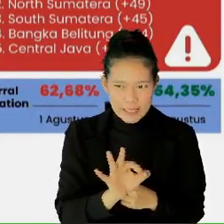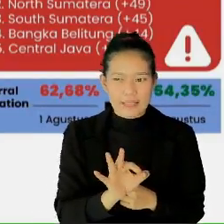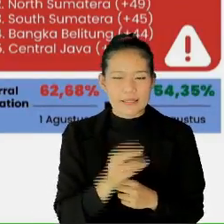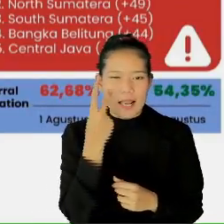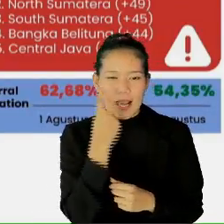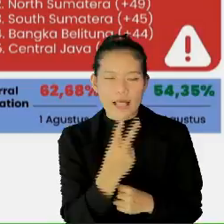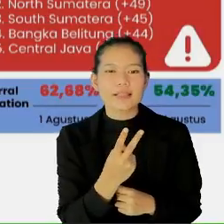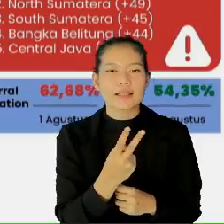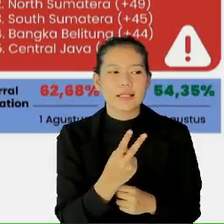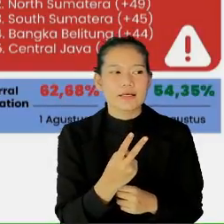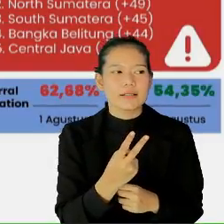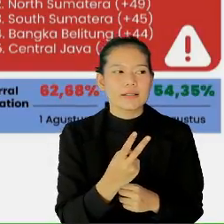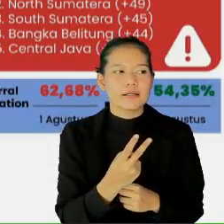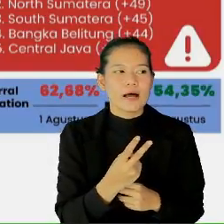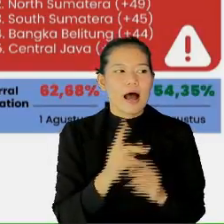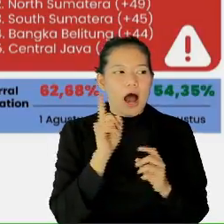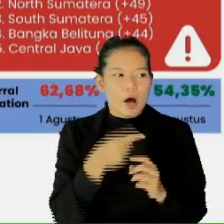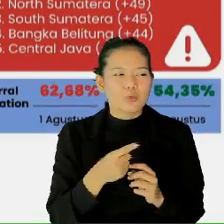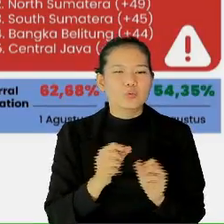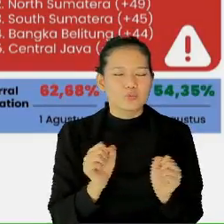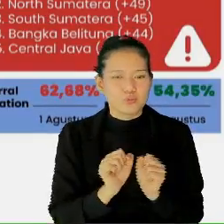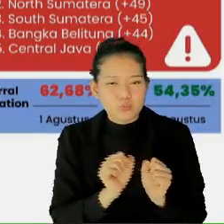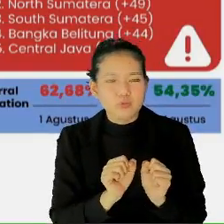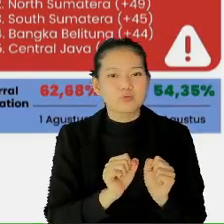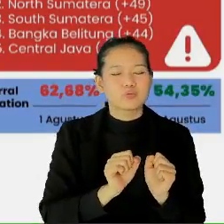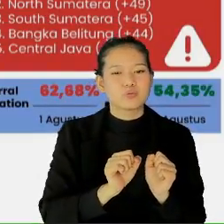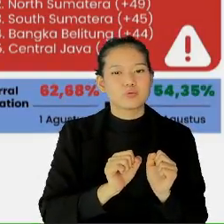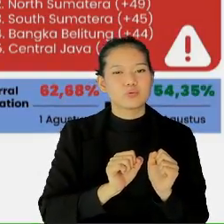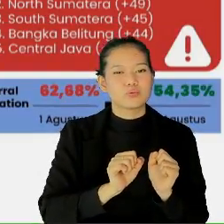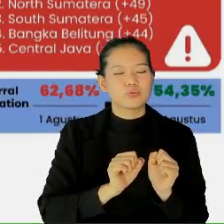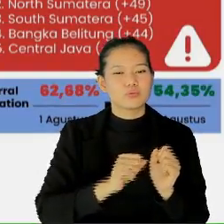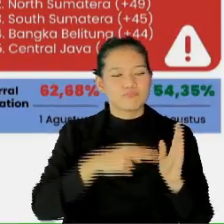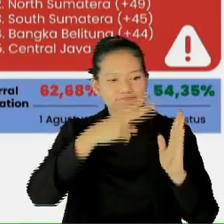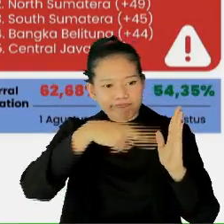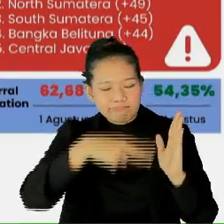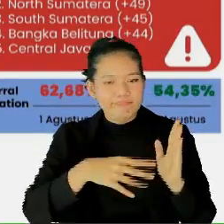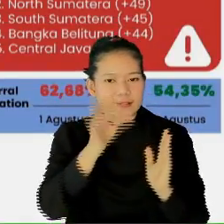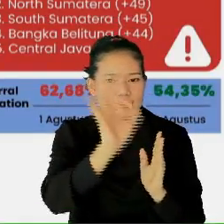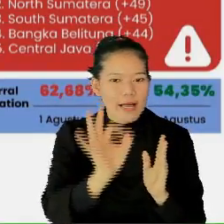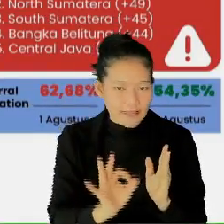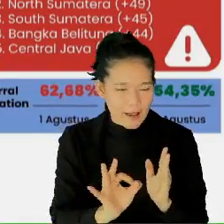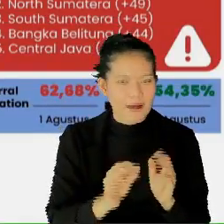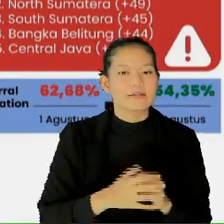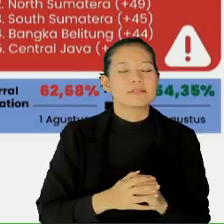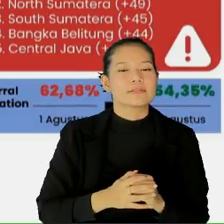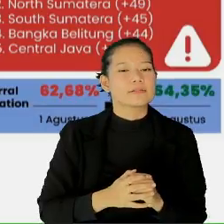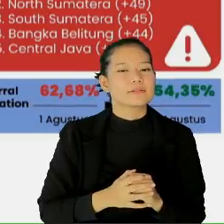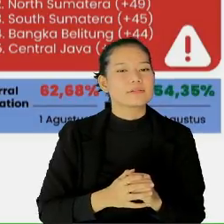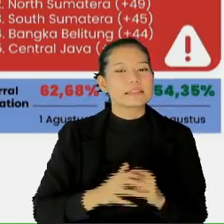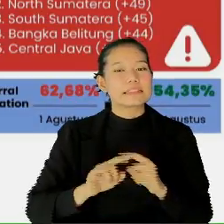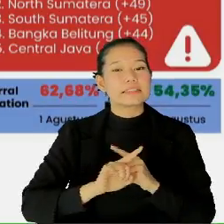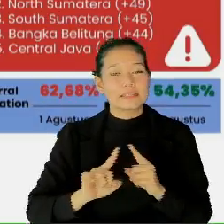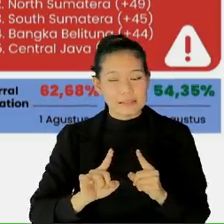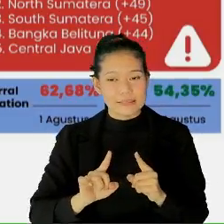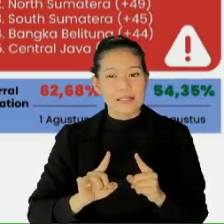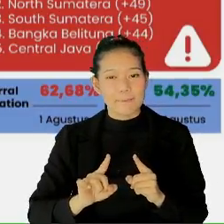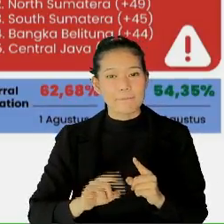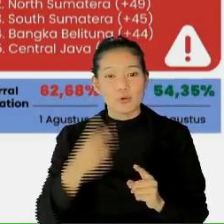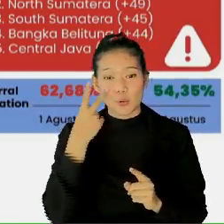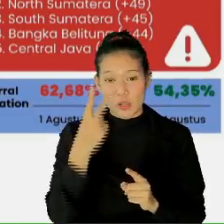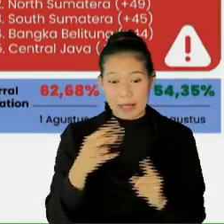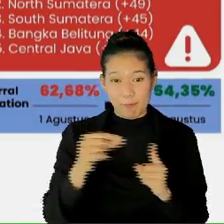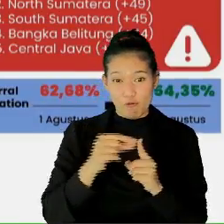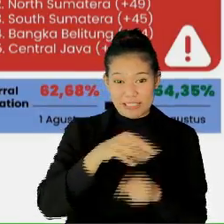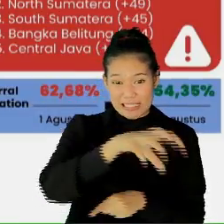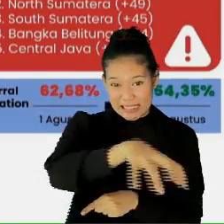bias, as they are affected by the rise and fall of positive cases. Meanwhile, to see death at the